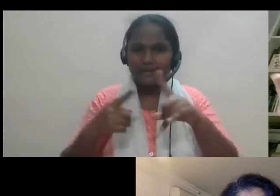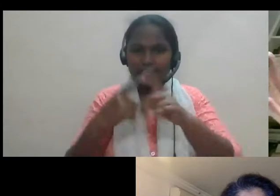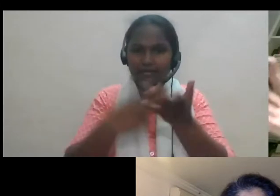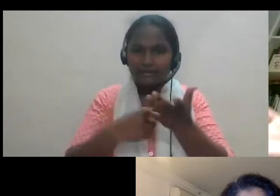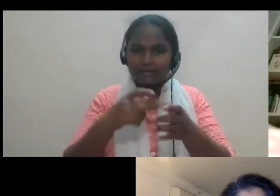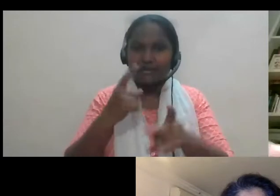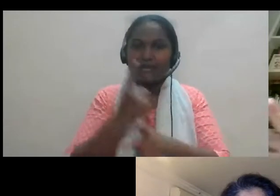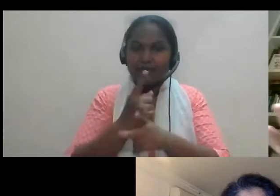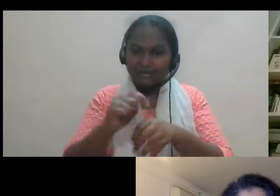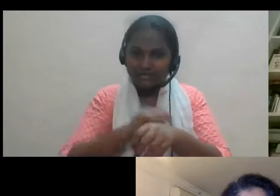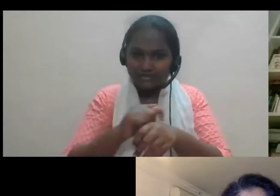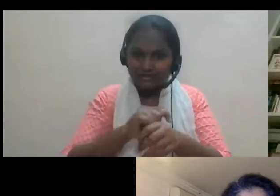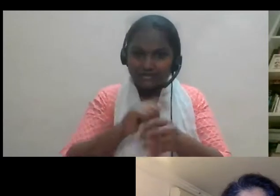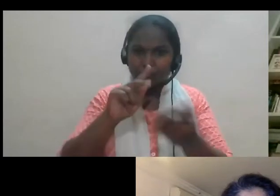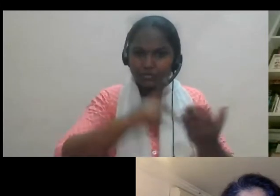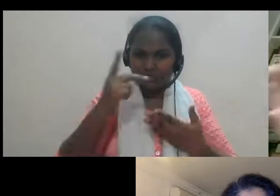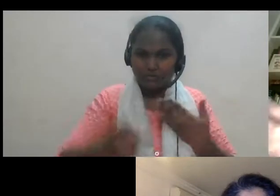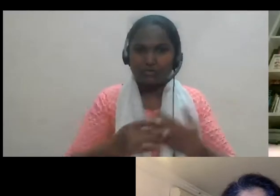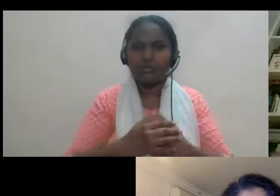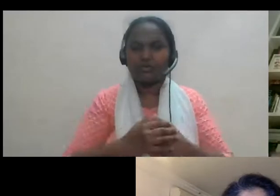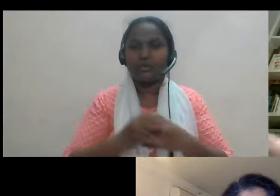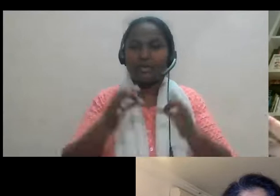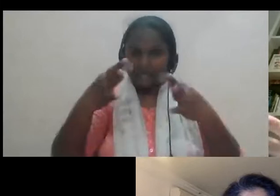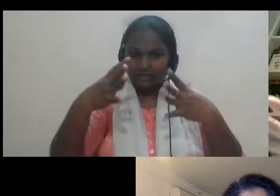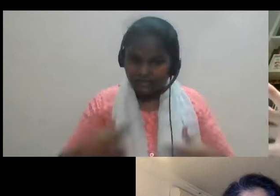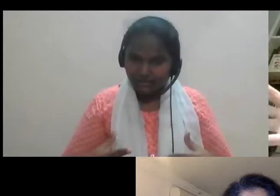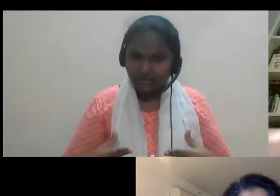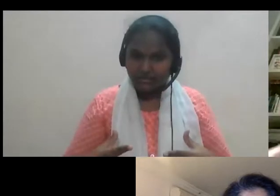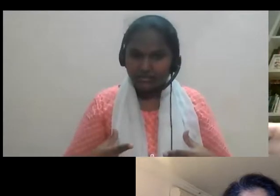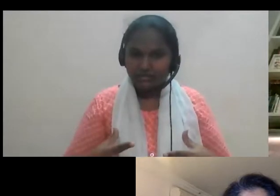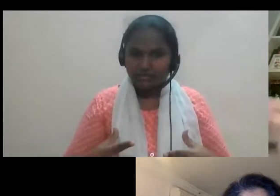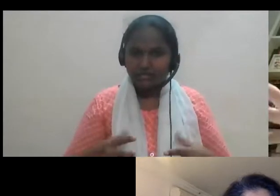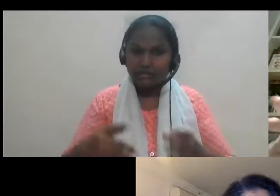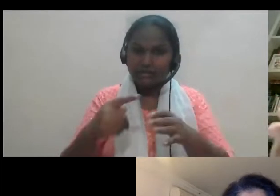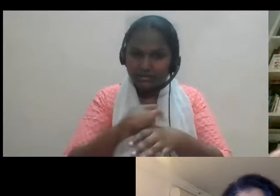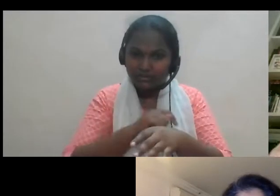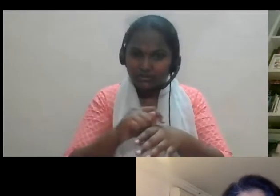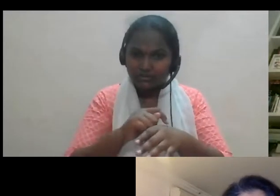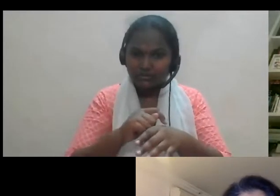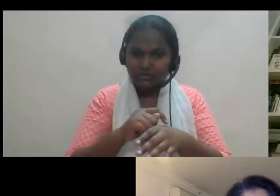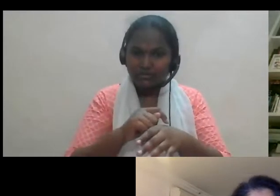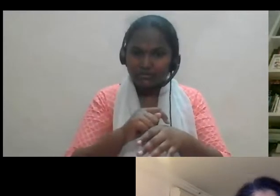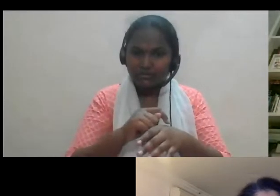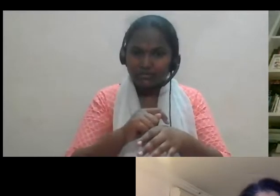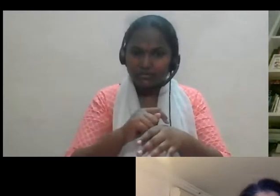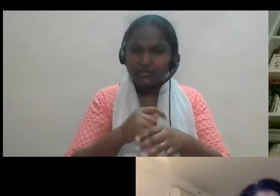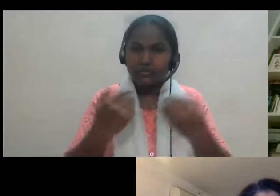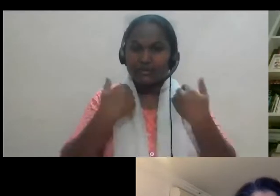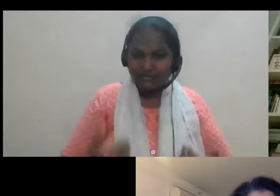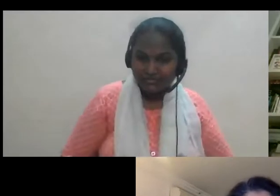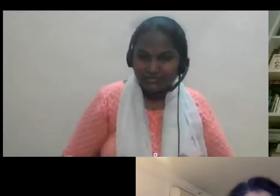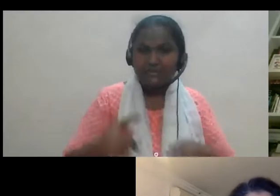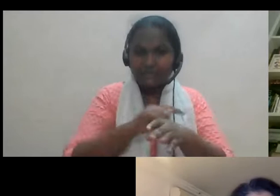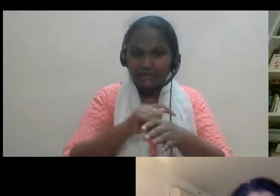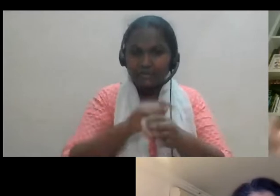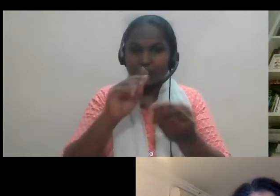teacher training program from, let's say, the real training programs, the physical training programs at